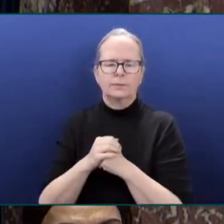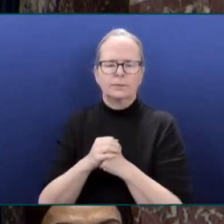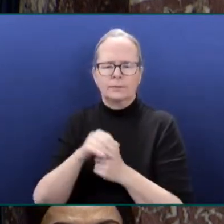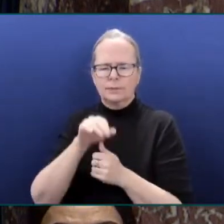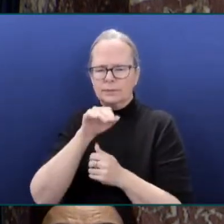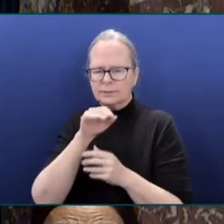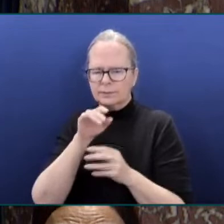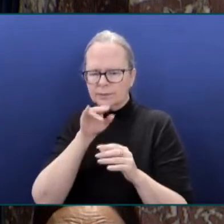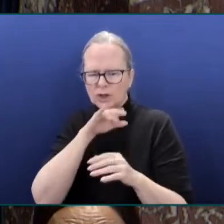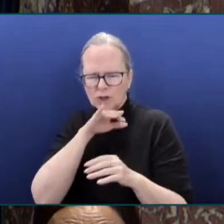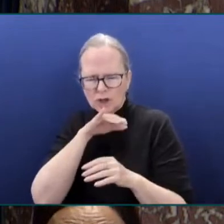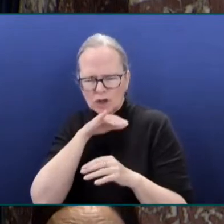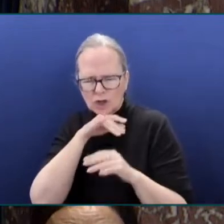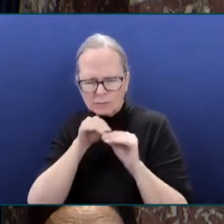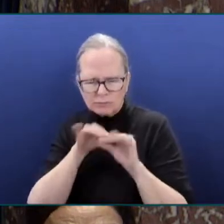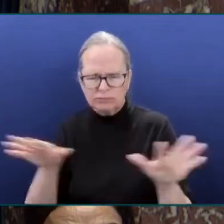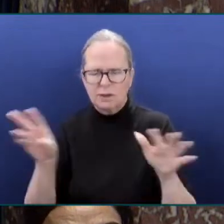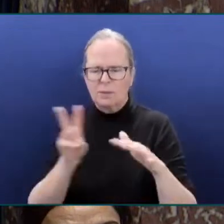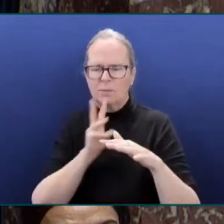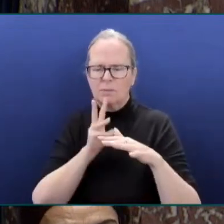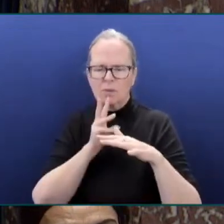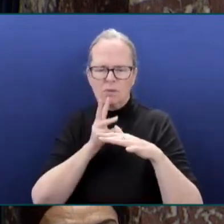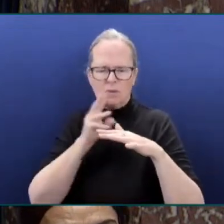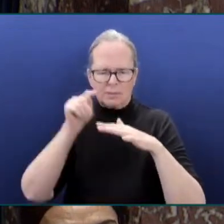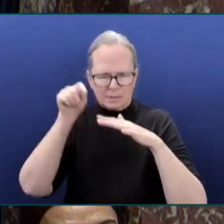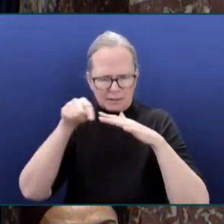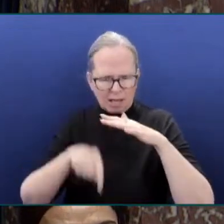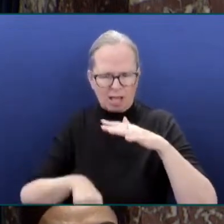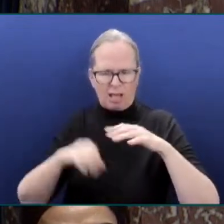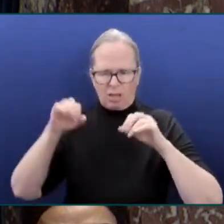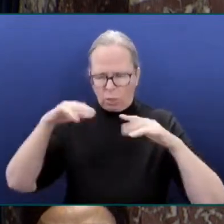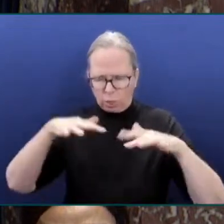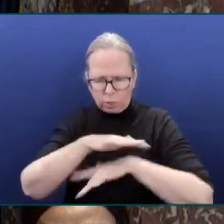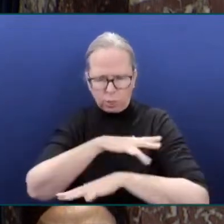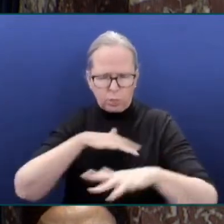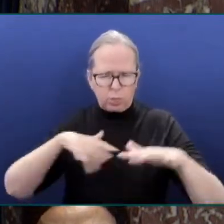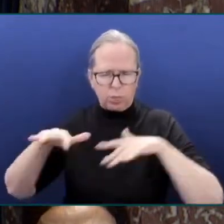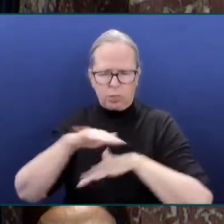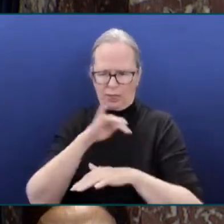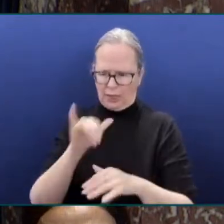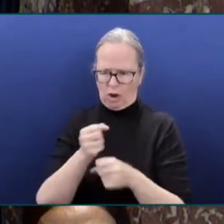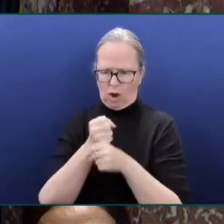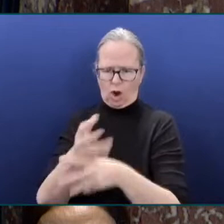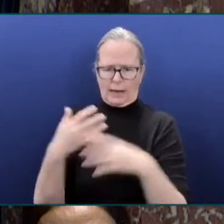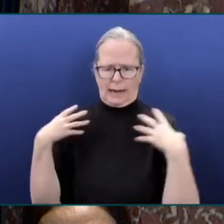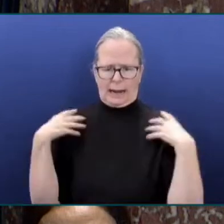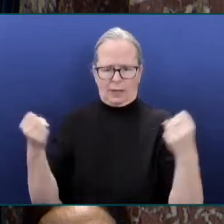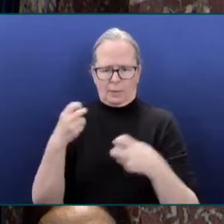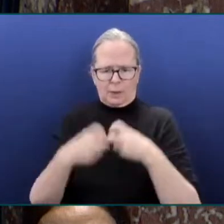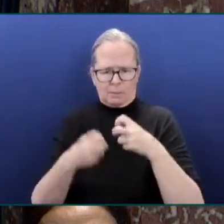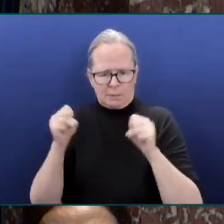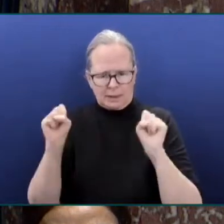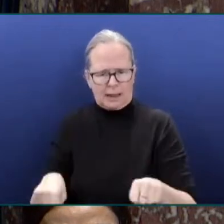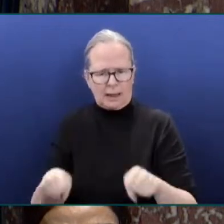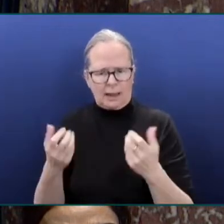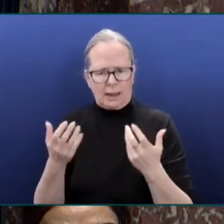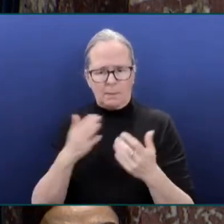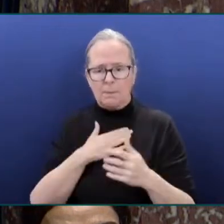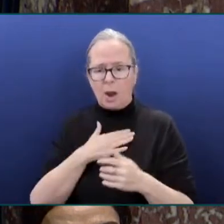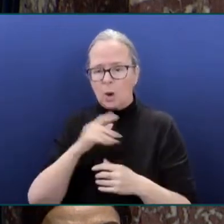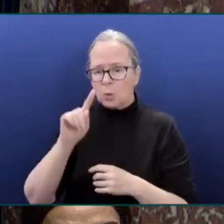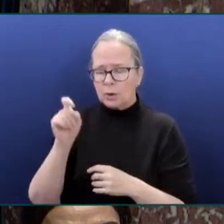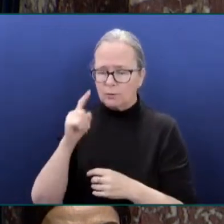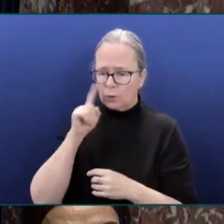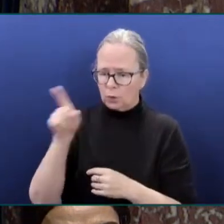health problems. My question is to the Minister of Energy, Mines and Low Carbon Innovation: how many